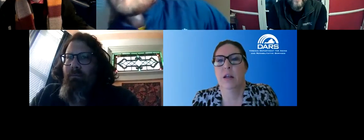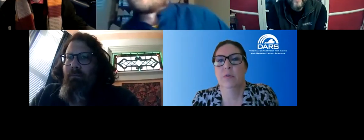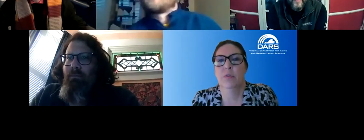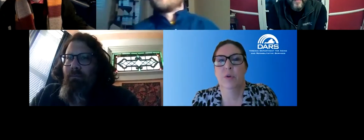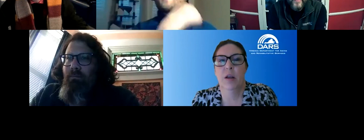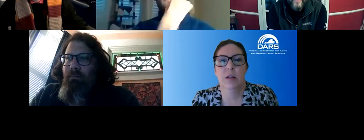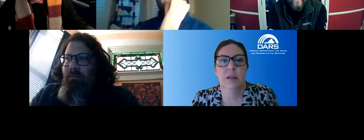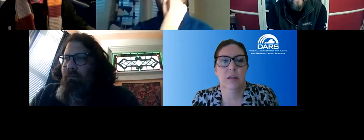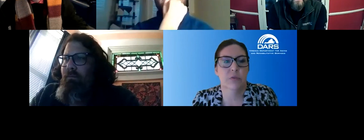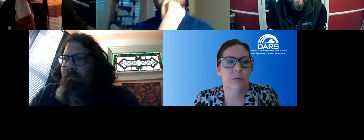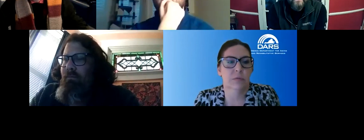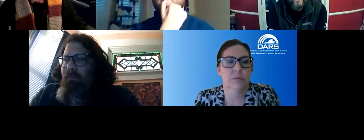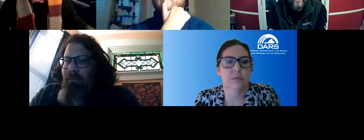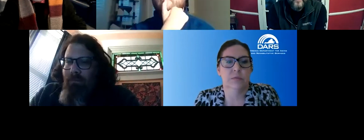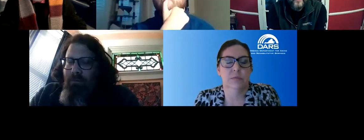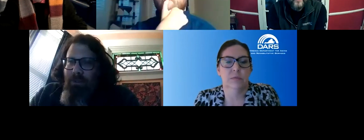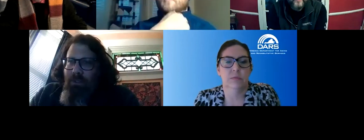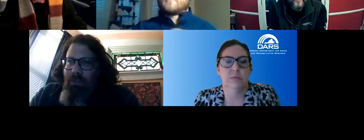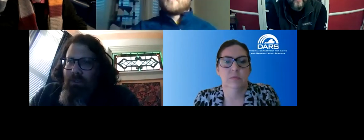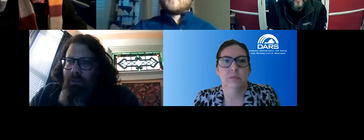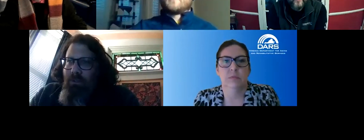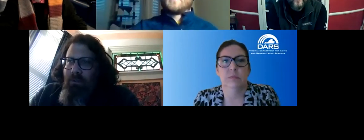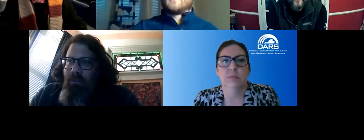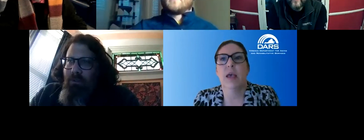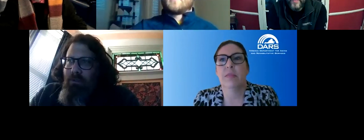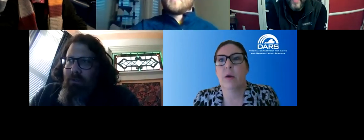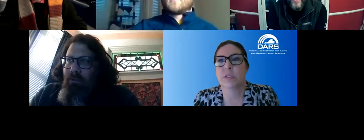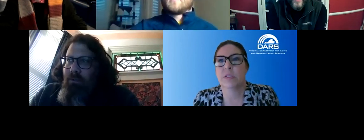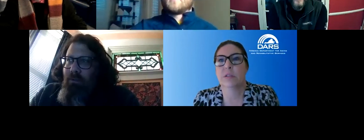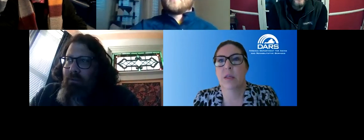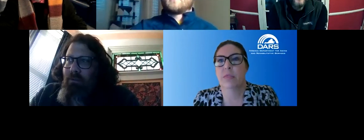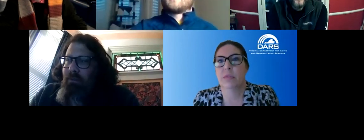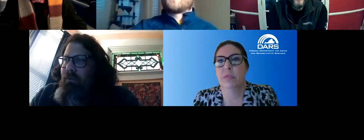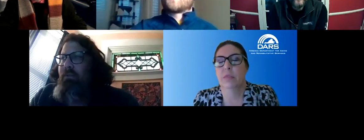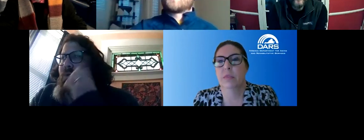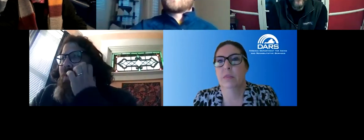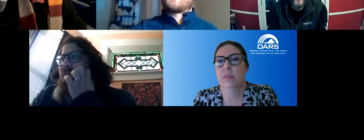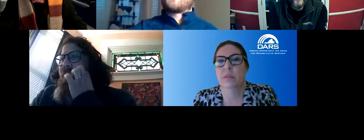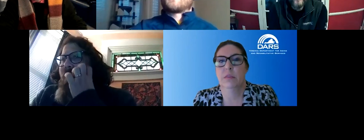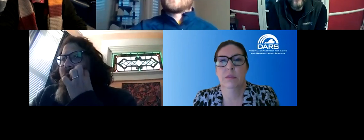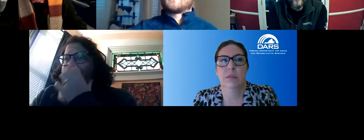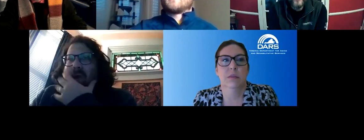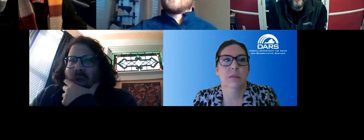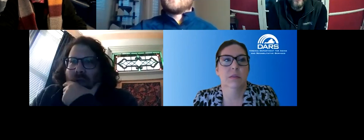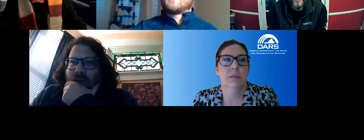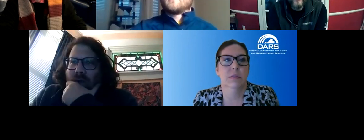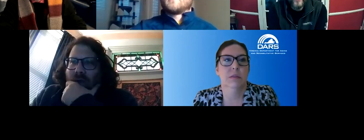I don't know if you had anything different. Including panelists or just... Hey, let's end the recording